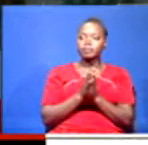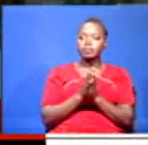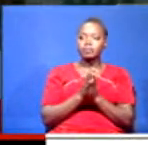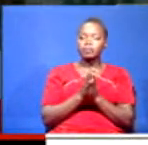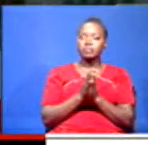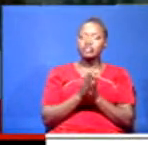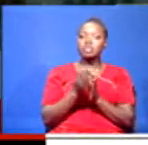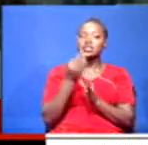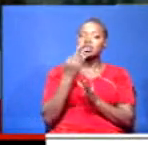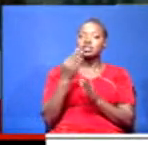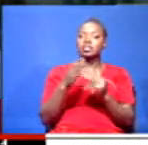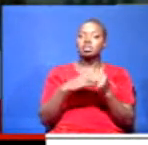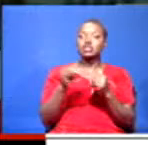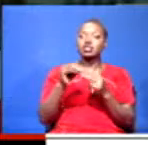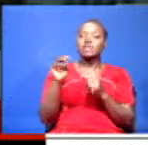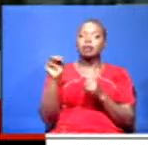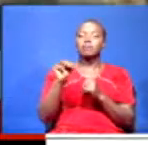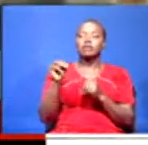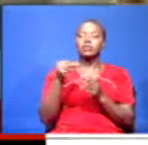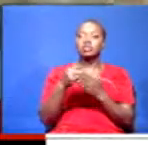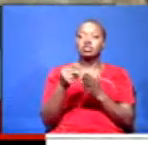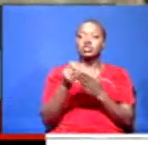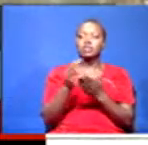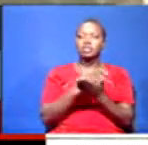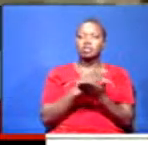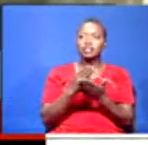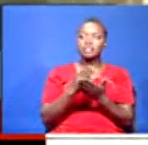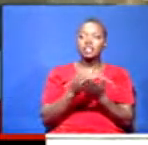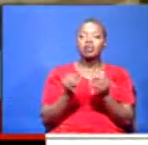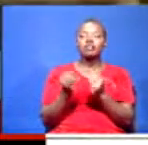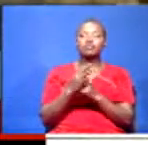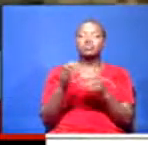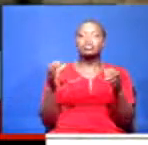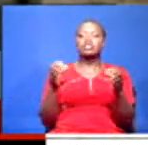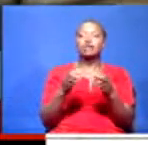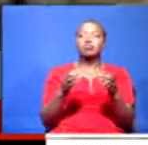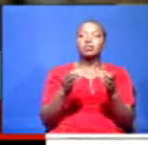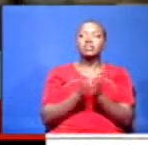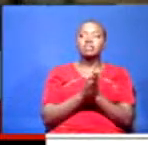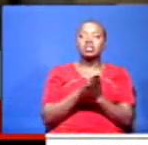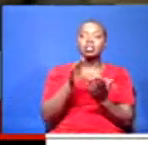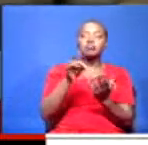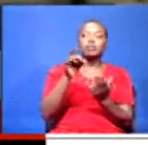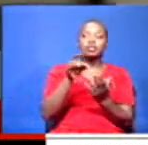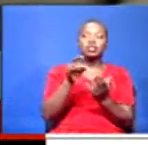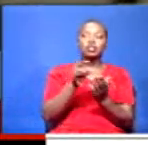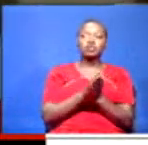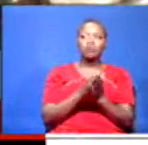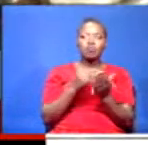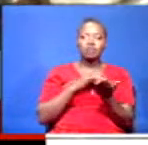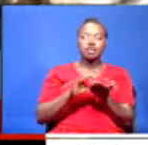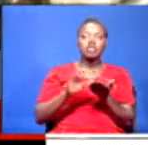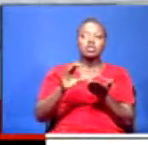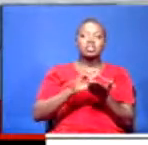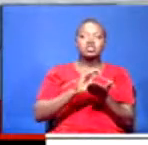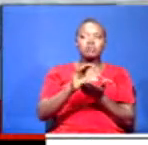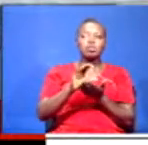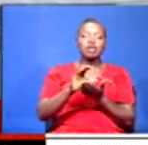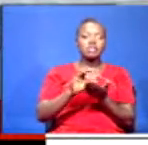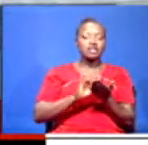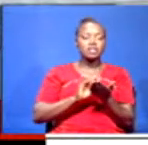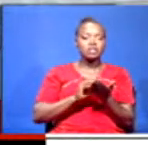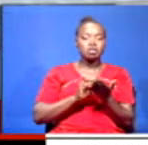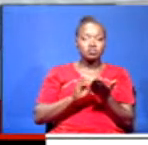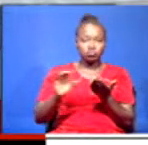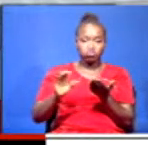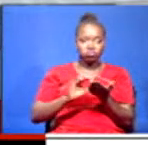390 million shillings will be shared out among 14 firms that have been selected to undertake the supply and distribution of